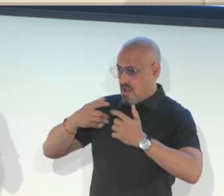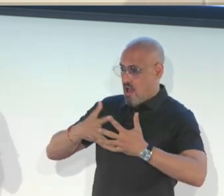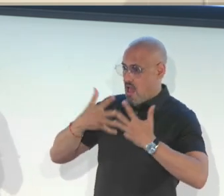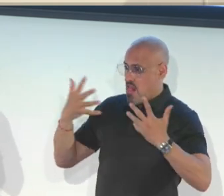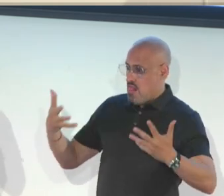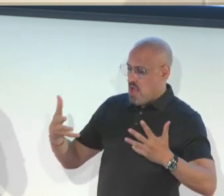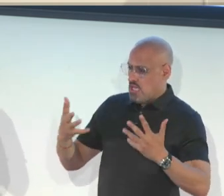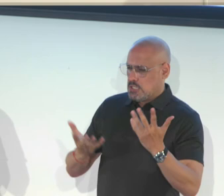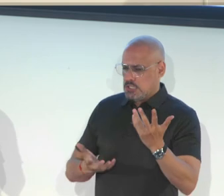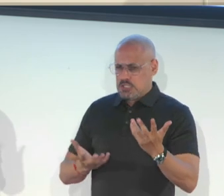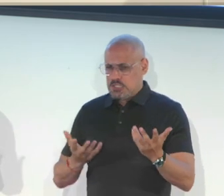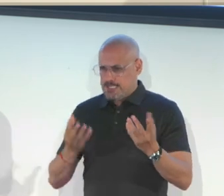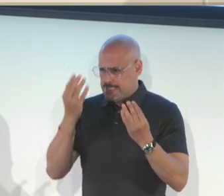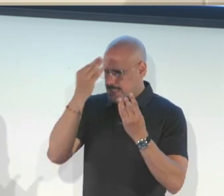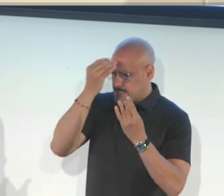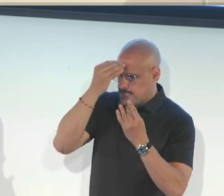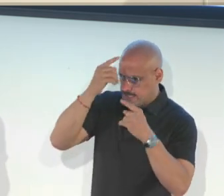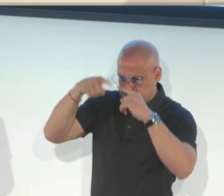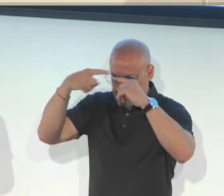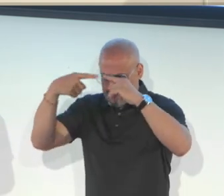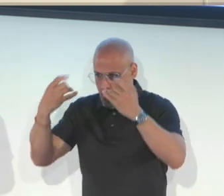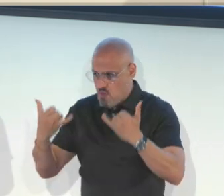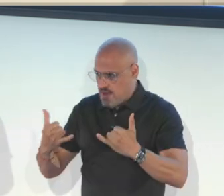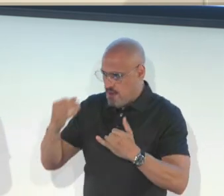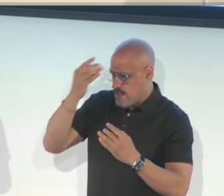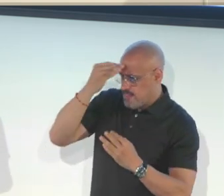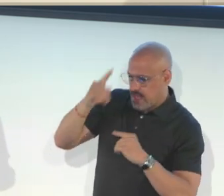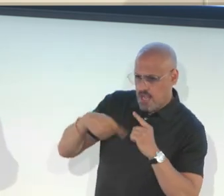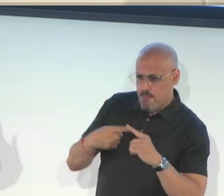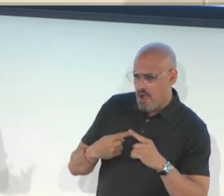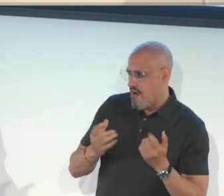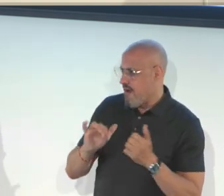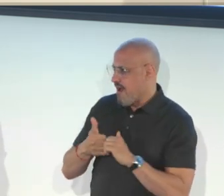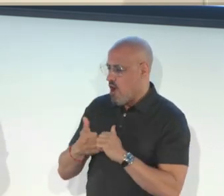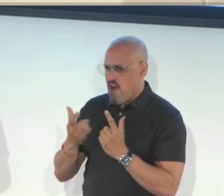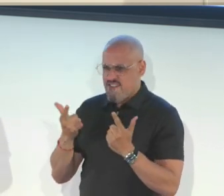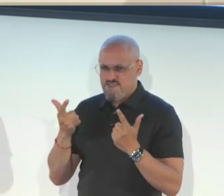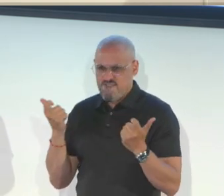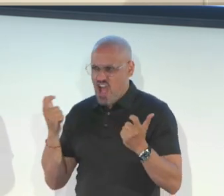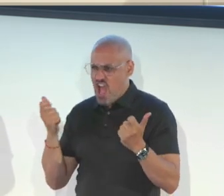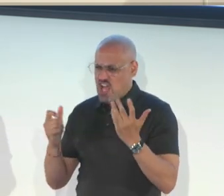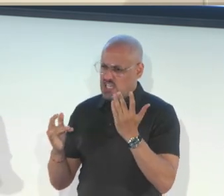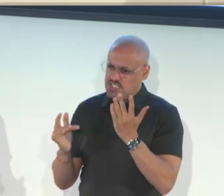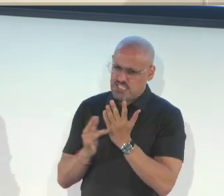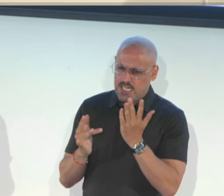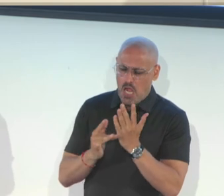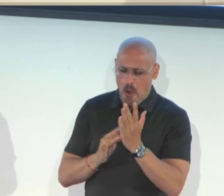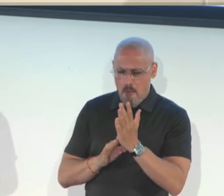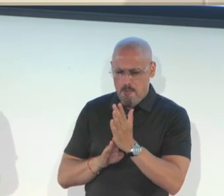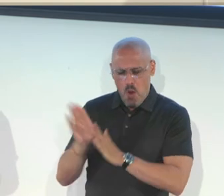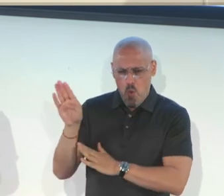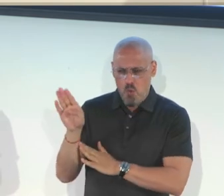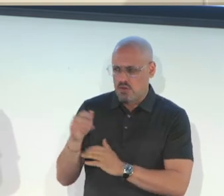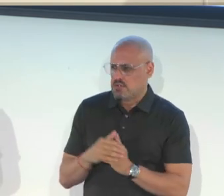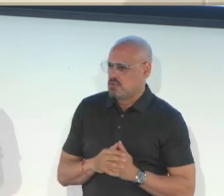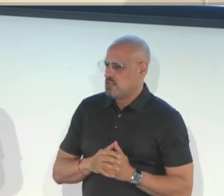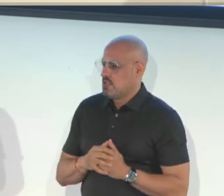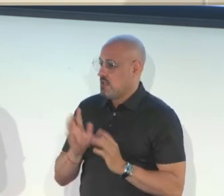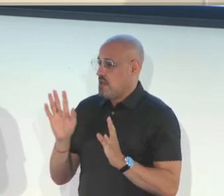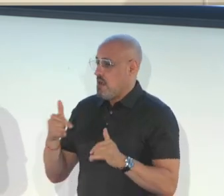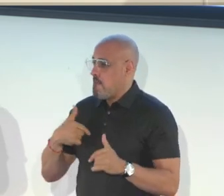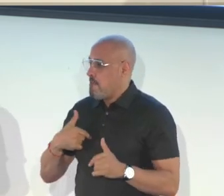to juggle in my mind right now, thinking about how rapidly these technologies are evolving.